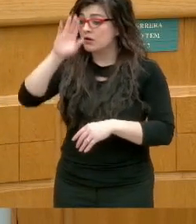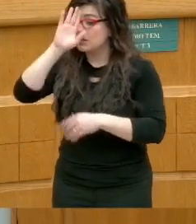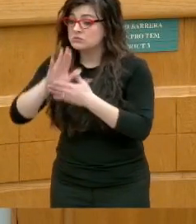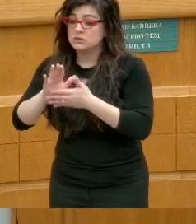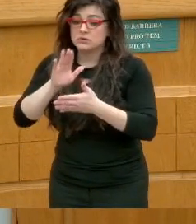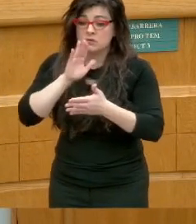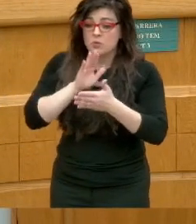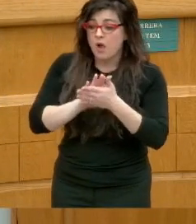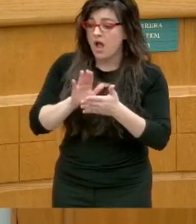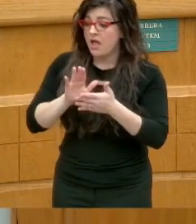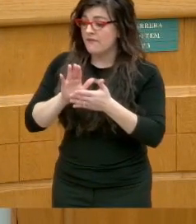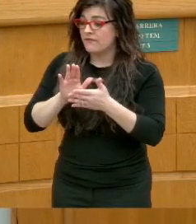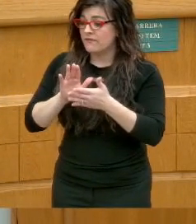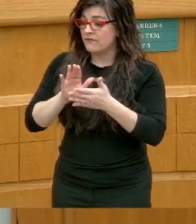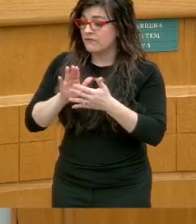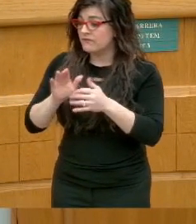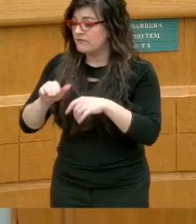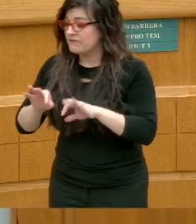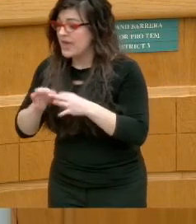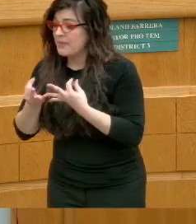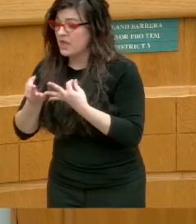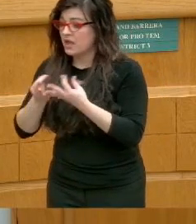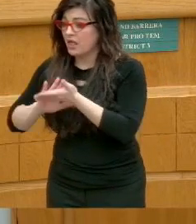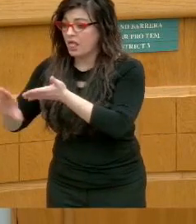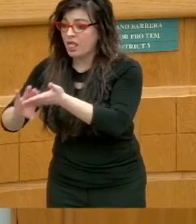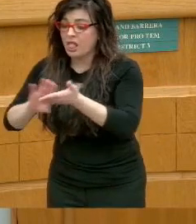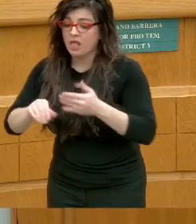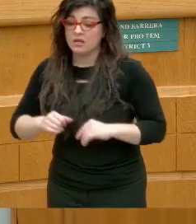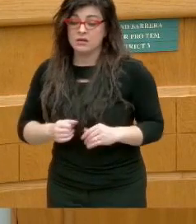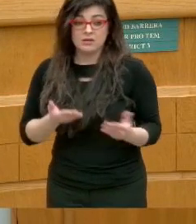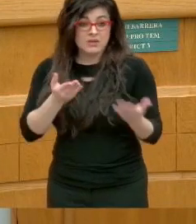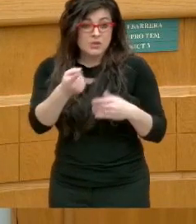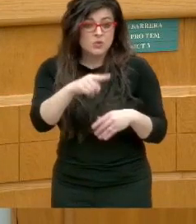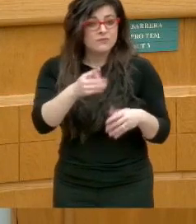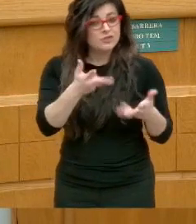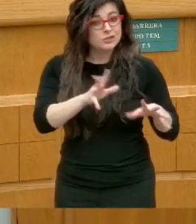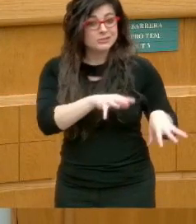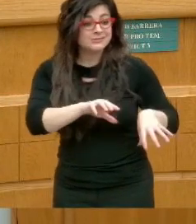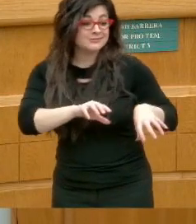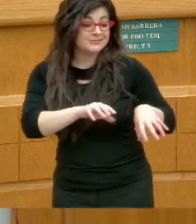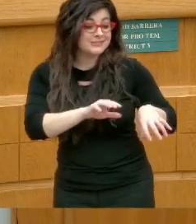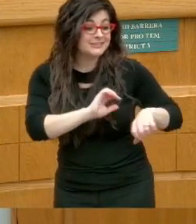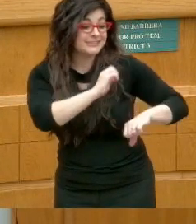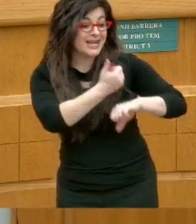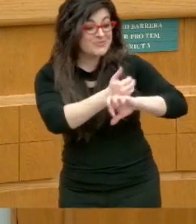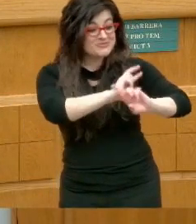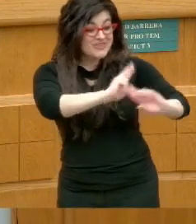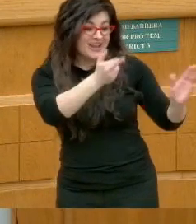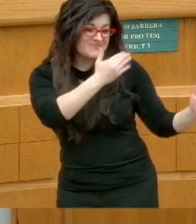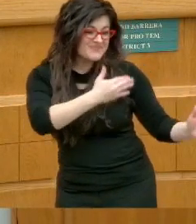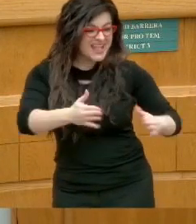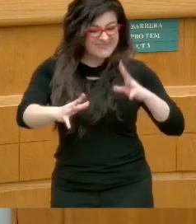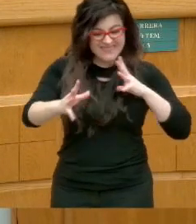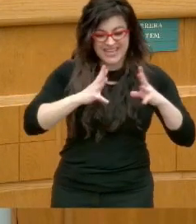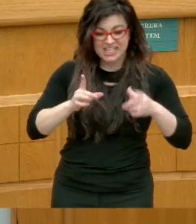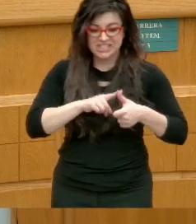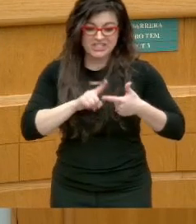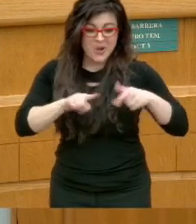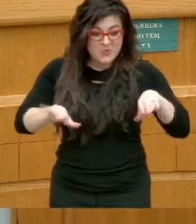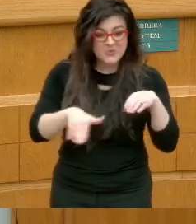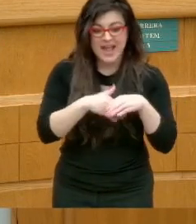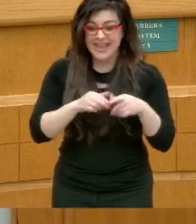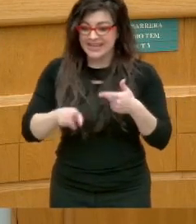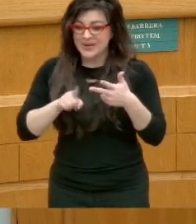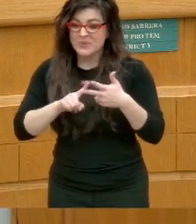jobless, and planned events, special events like weddings, vacations, proms,